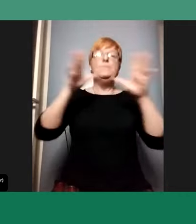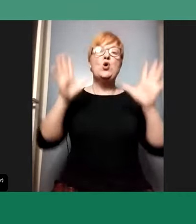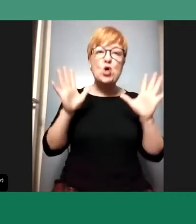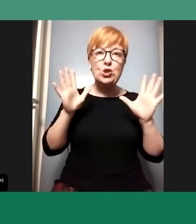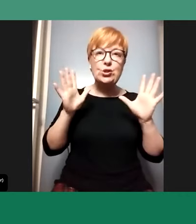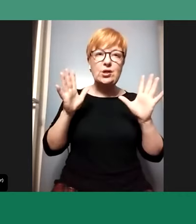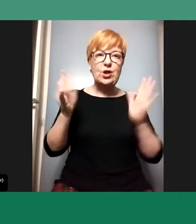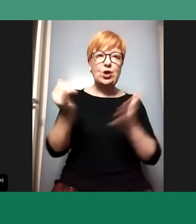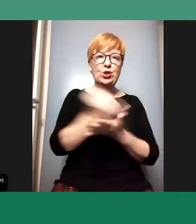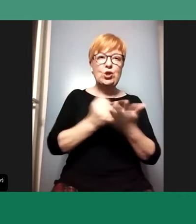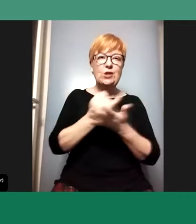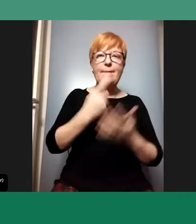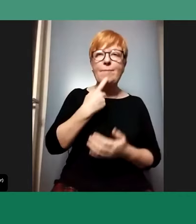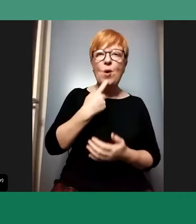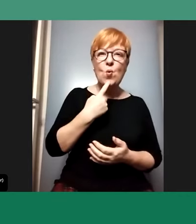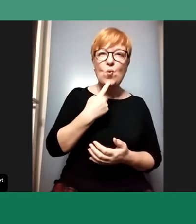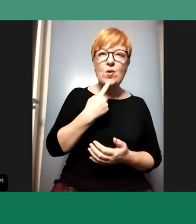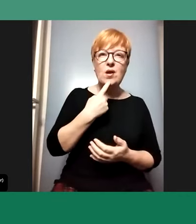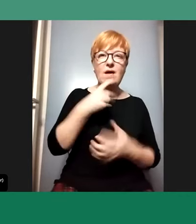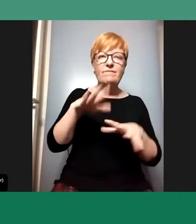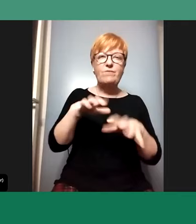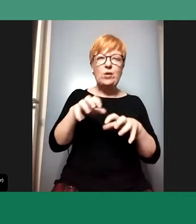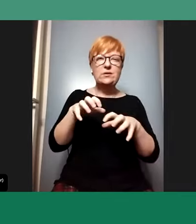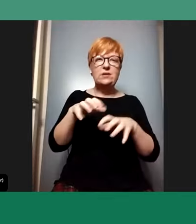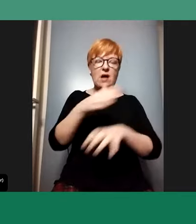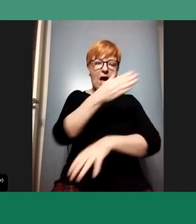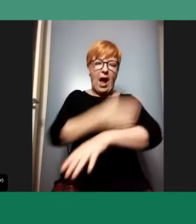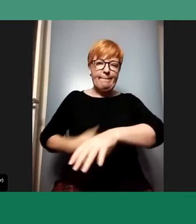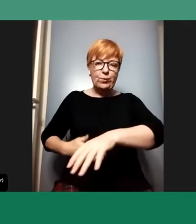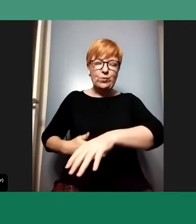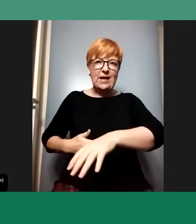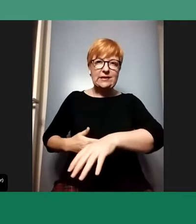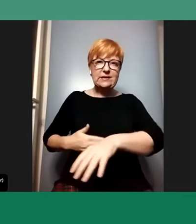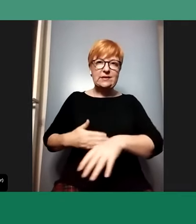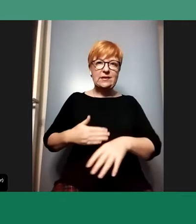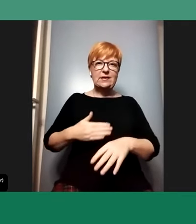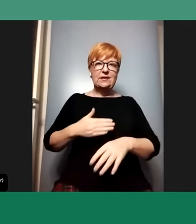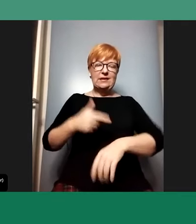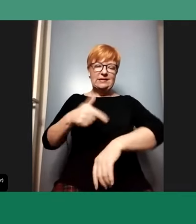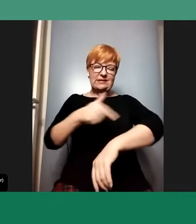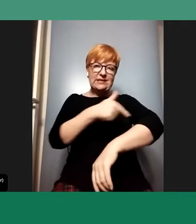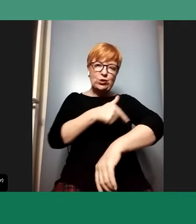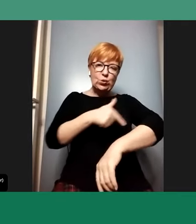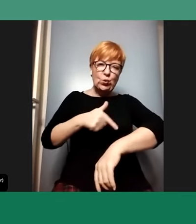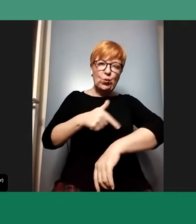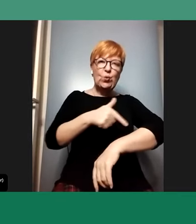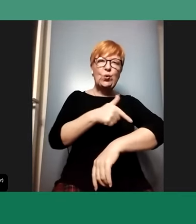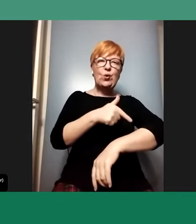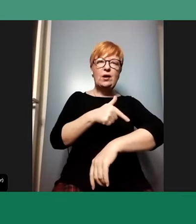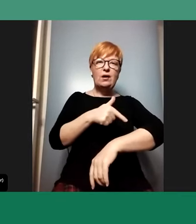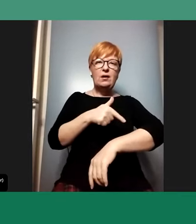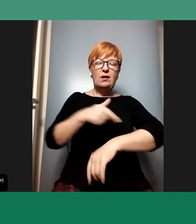bone, frost bit, amputates, the staccato tattoo rolls over the